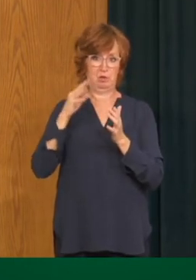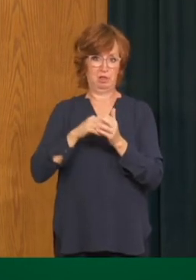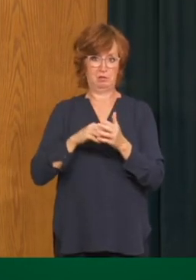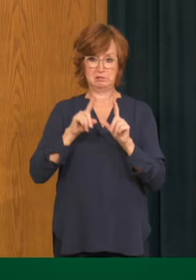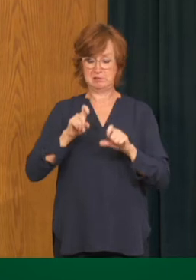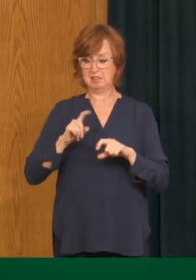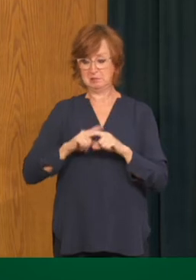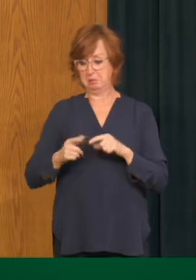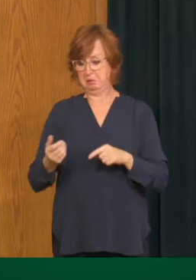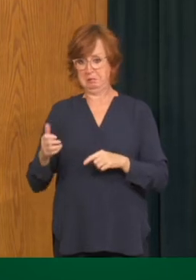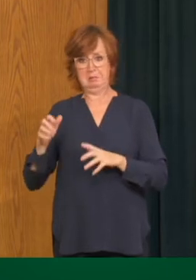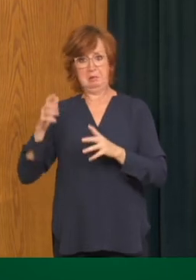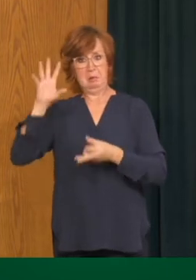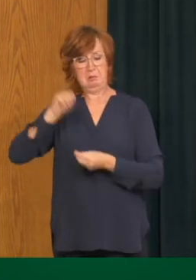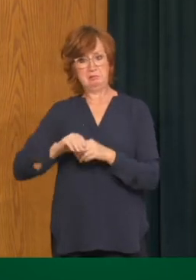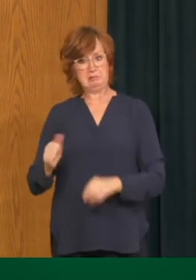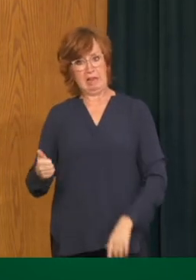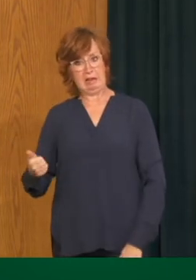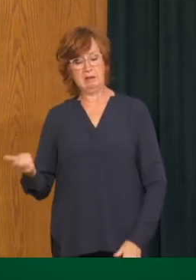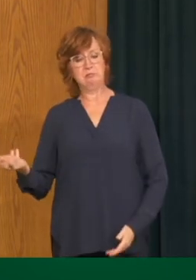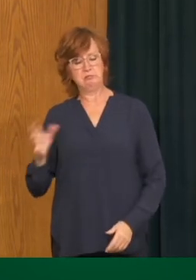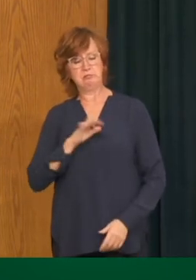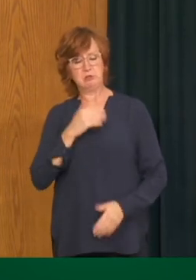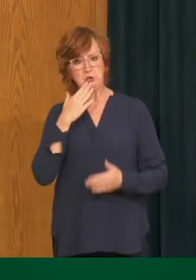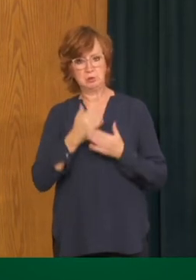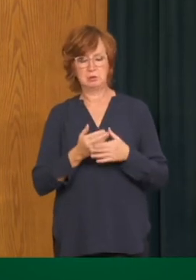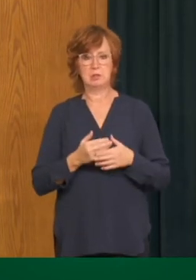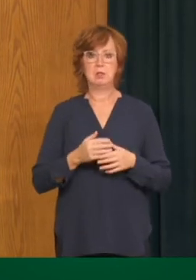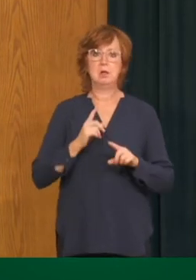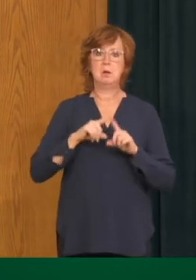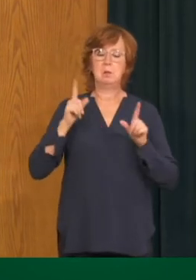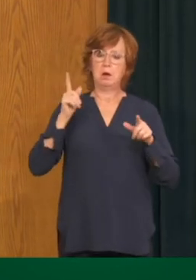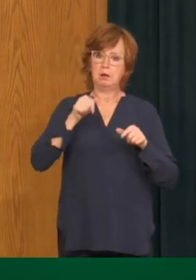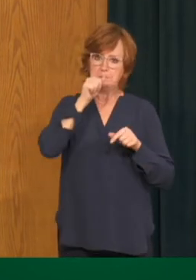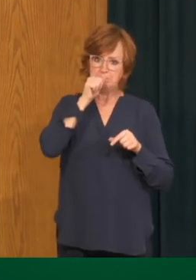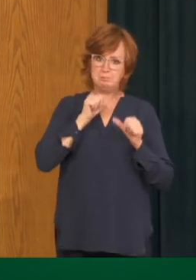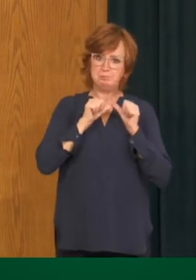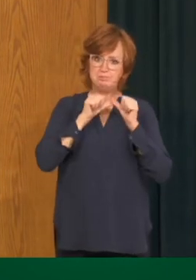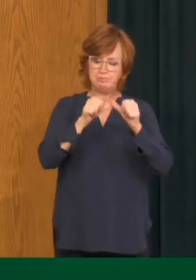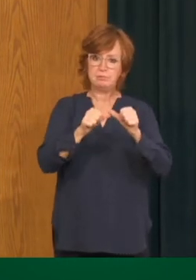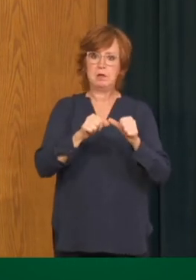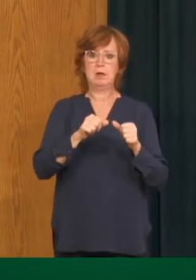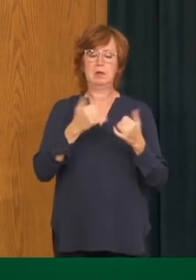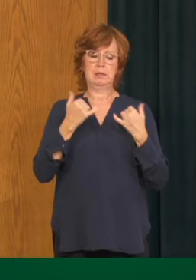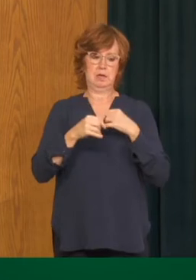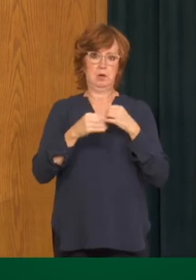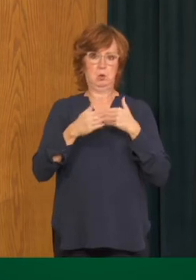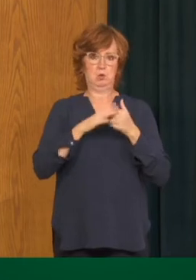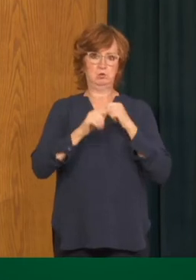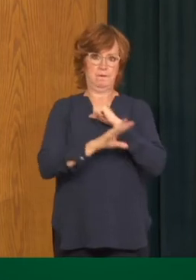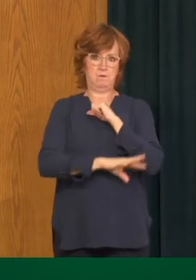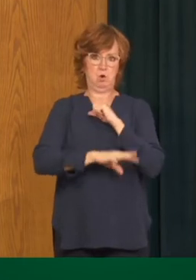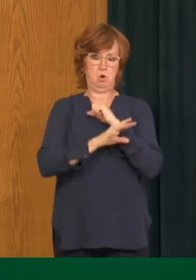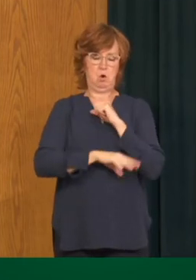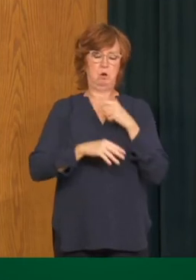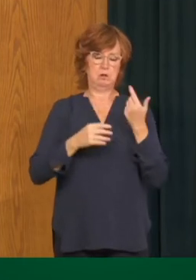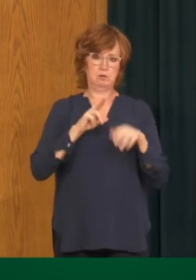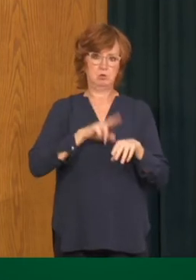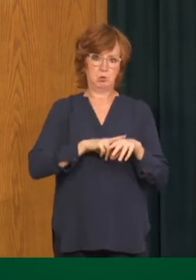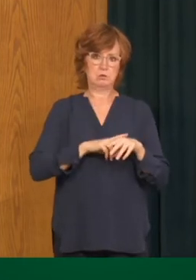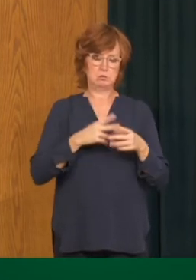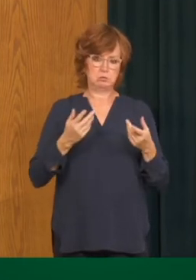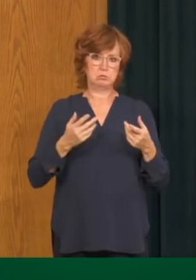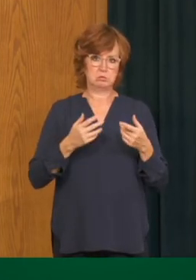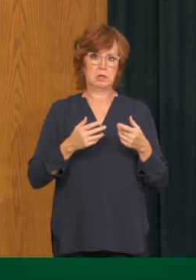it, especially now as we head into the fall with cooler weather and many of us heading indoors. It's how you will keep yourself